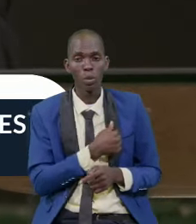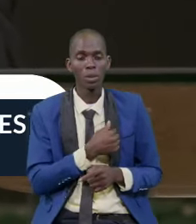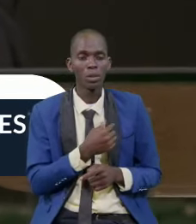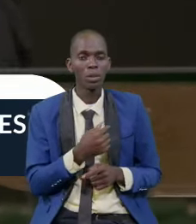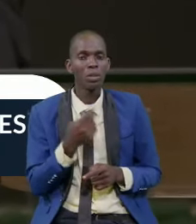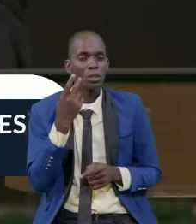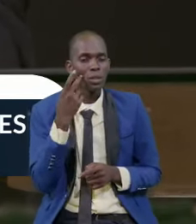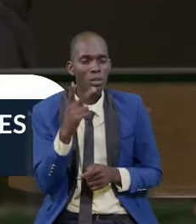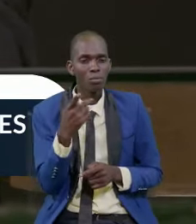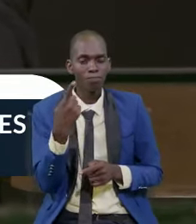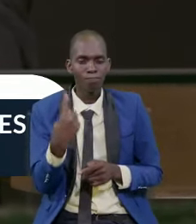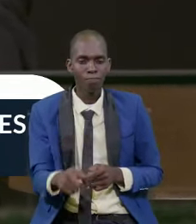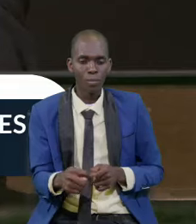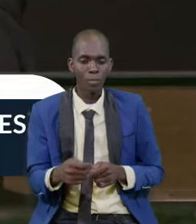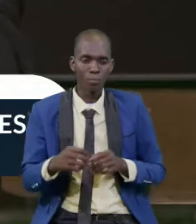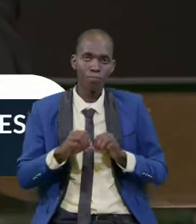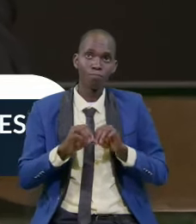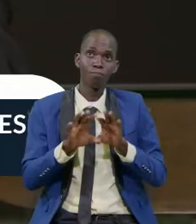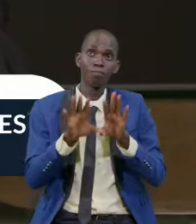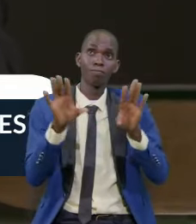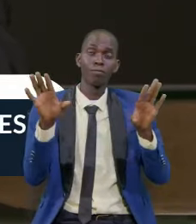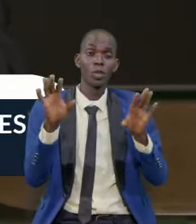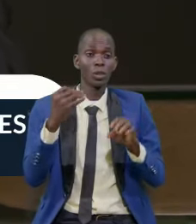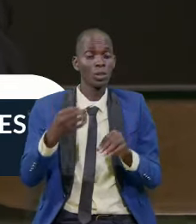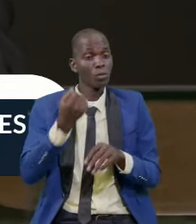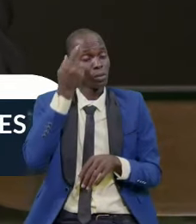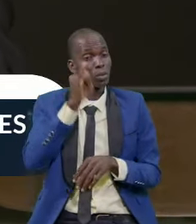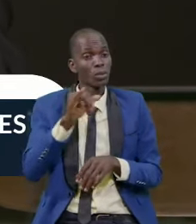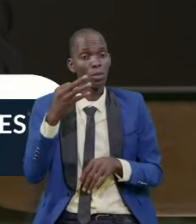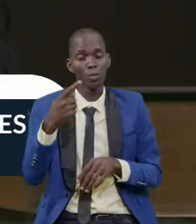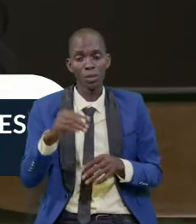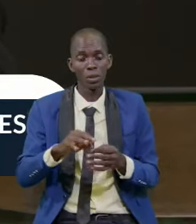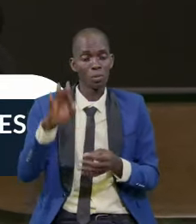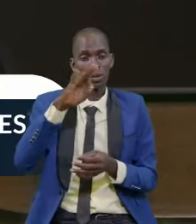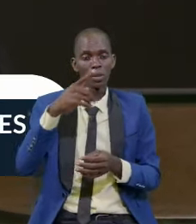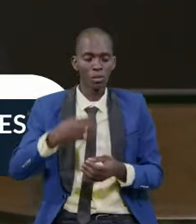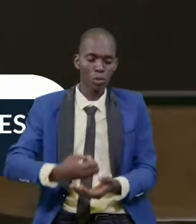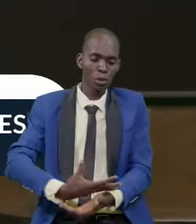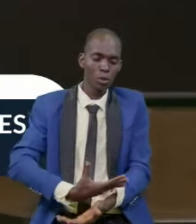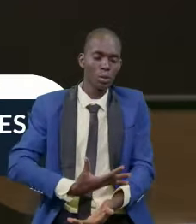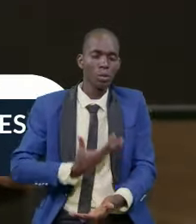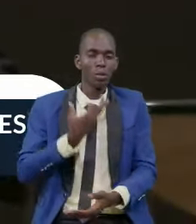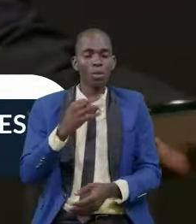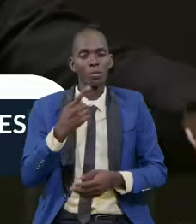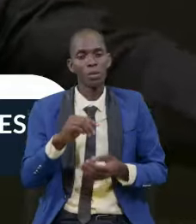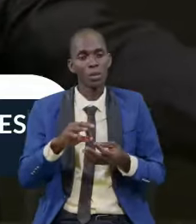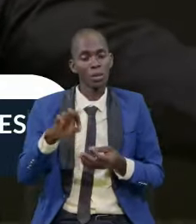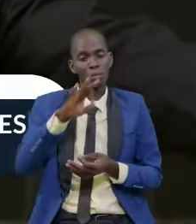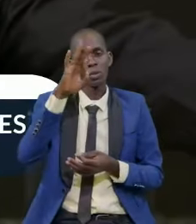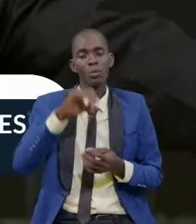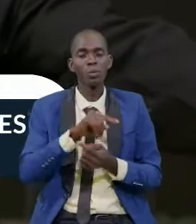the illumination of the Spirit, the impartation of the Spirit, when